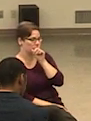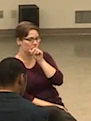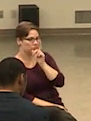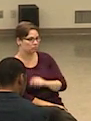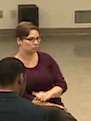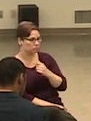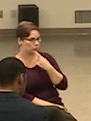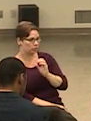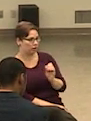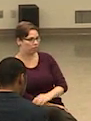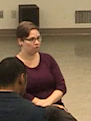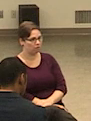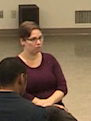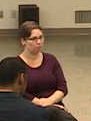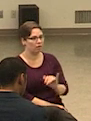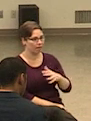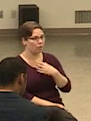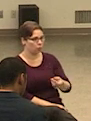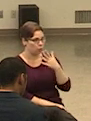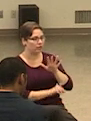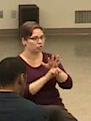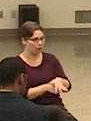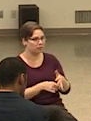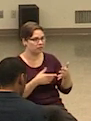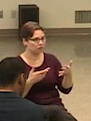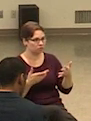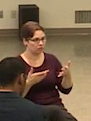like. The default, the neutrality.